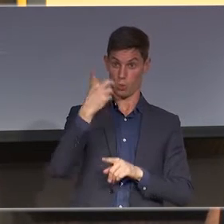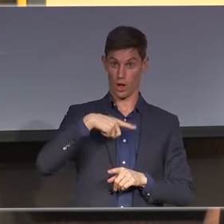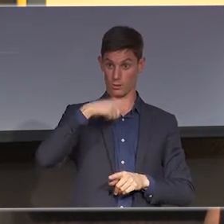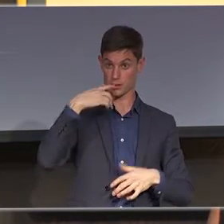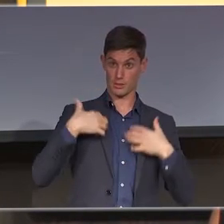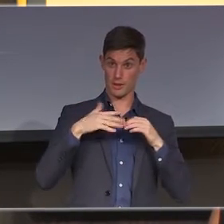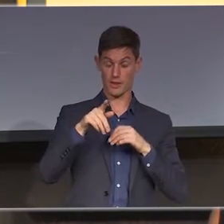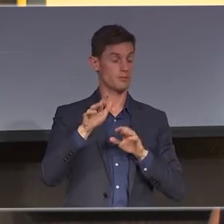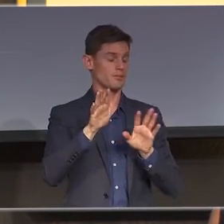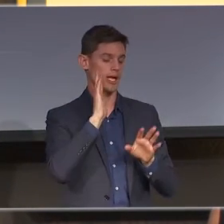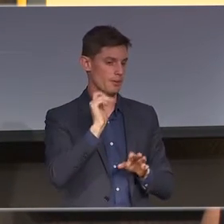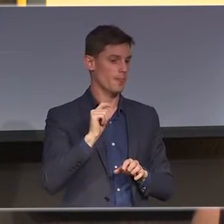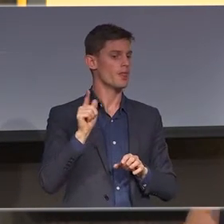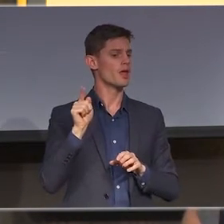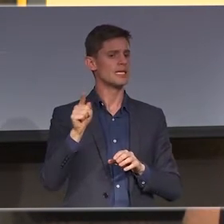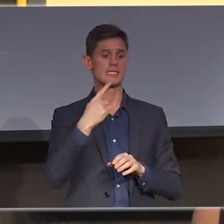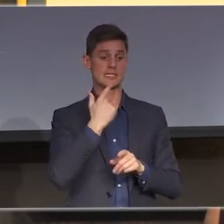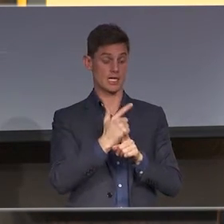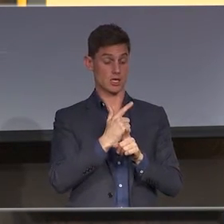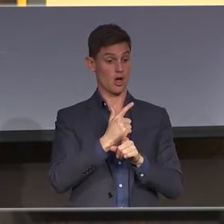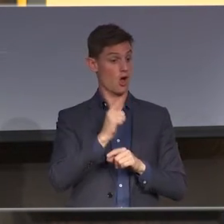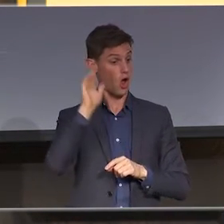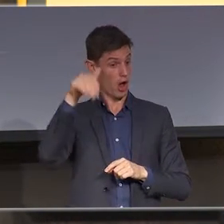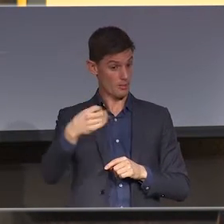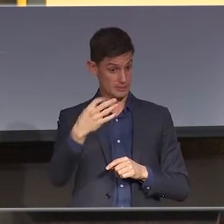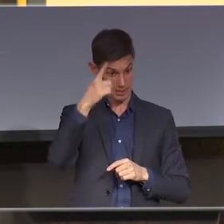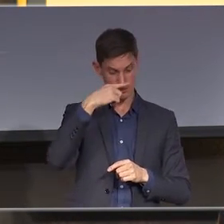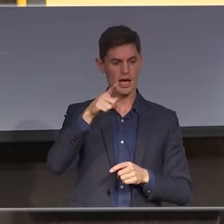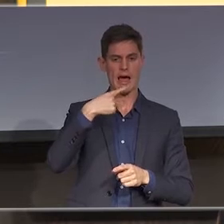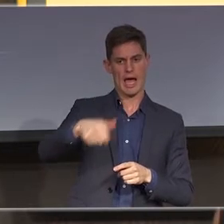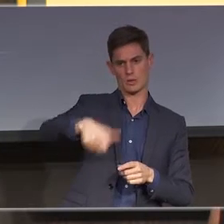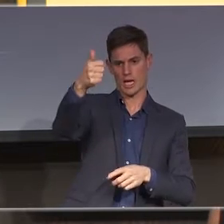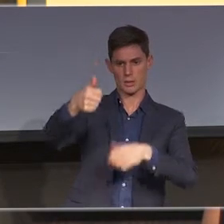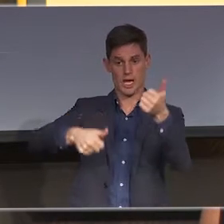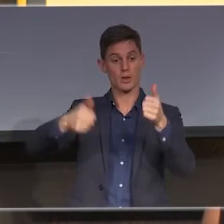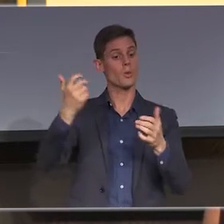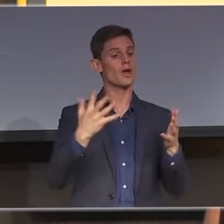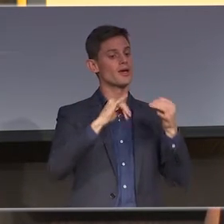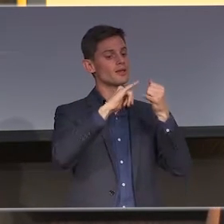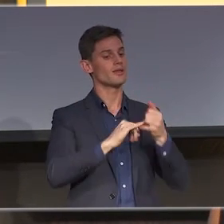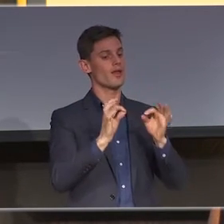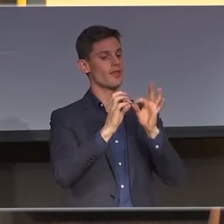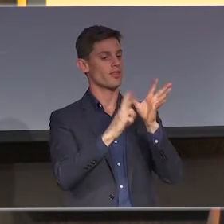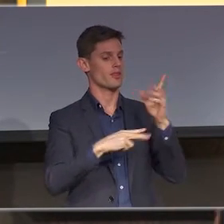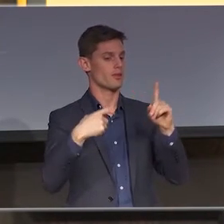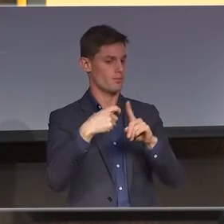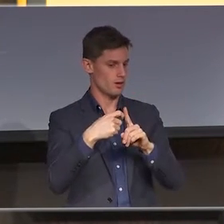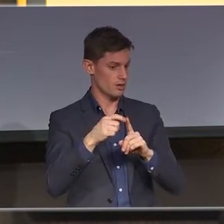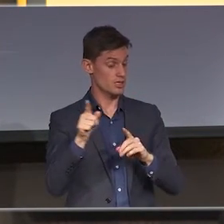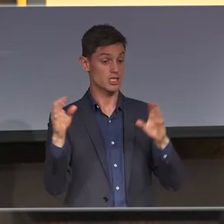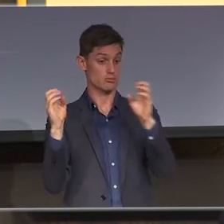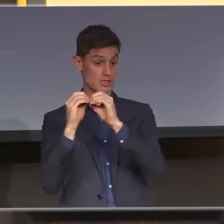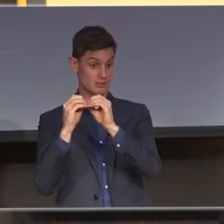what they do is, what I learned is that the homeless people are moved on from South Bank as well. So in Brisbane, there are